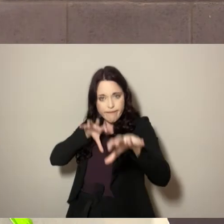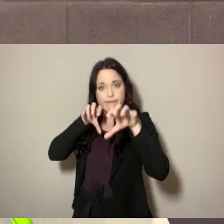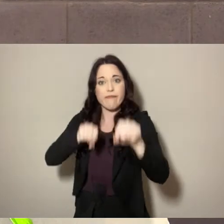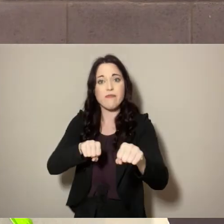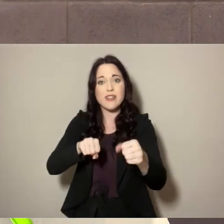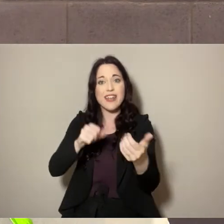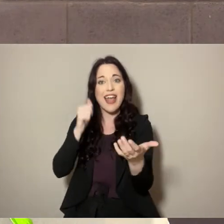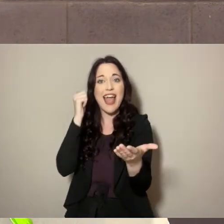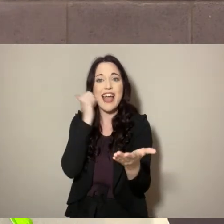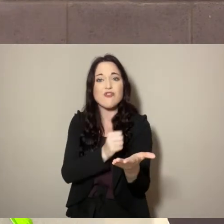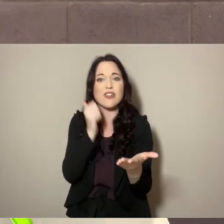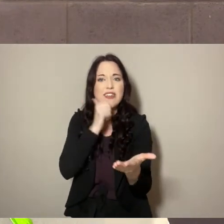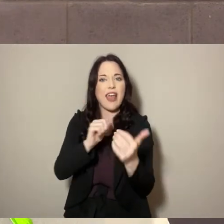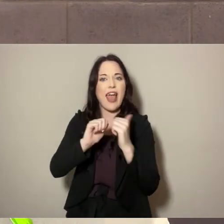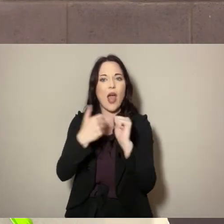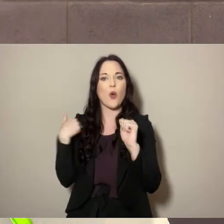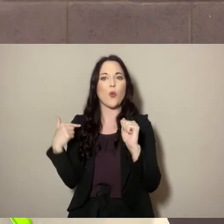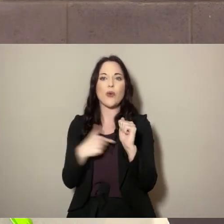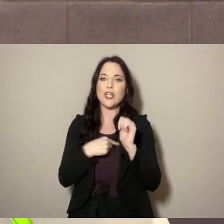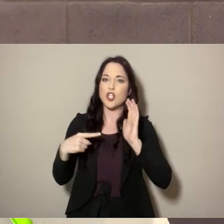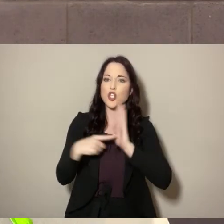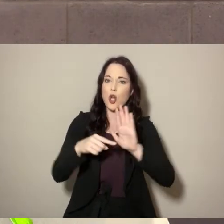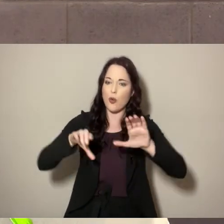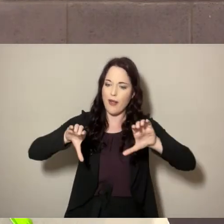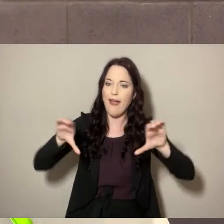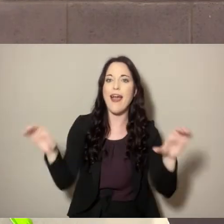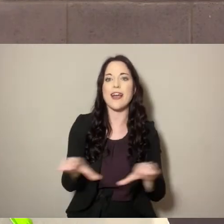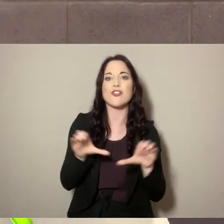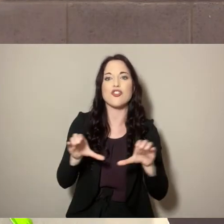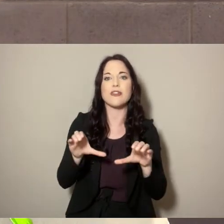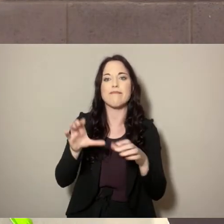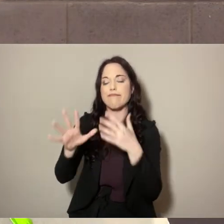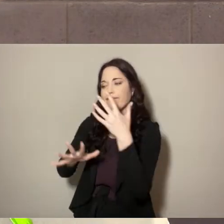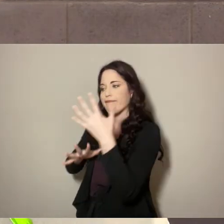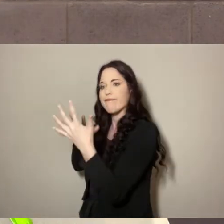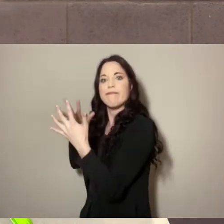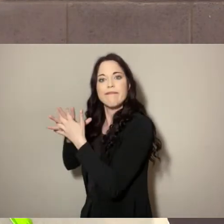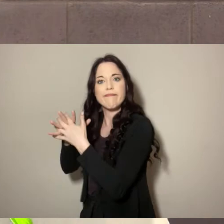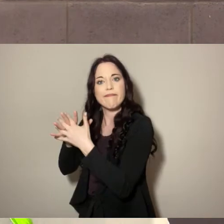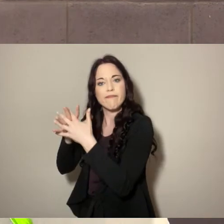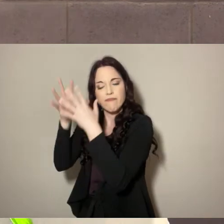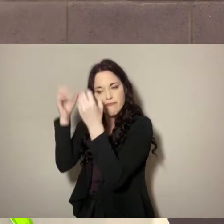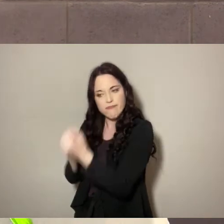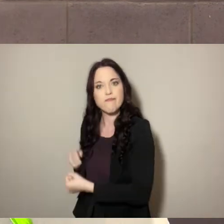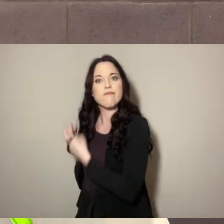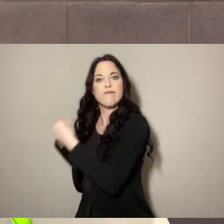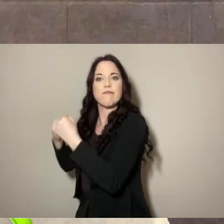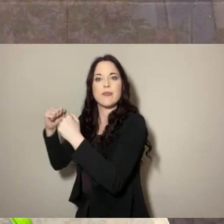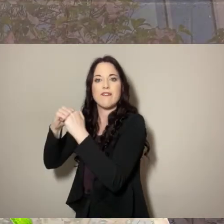flourish, built on the solid foundation. Amen and amen.